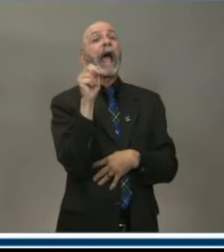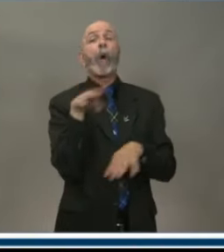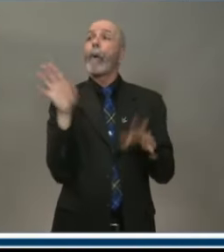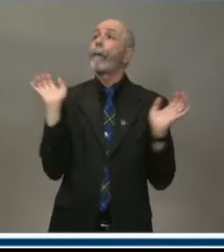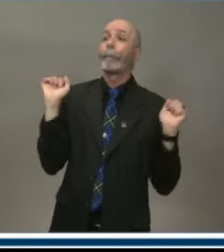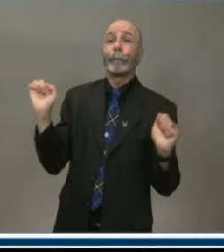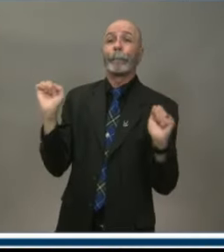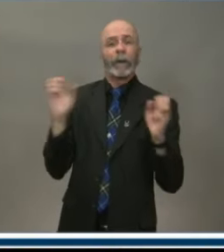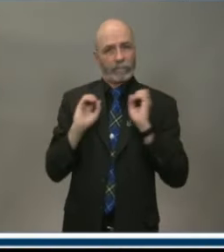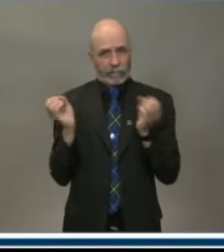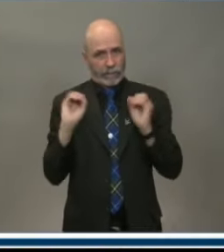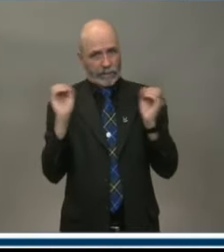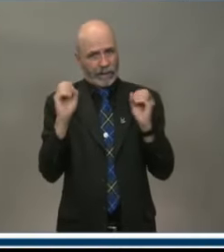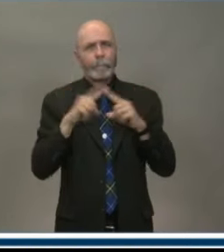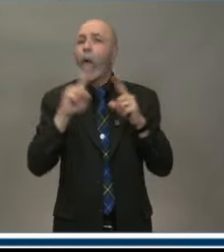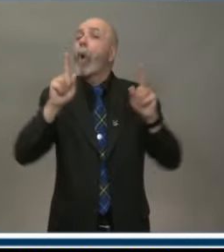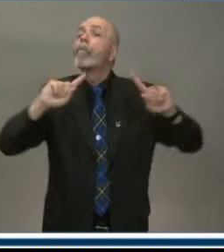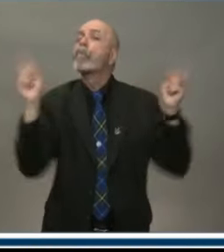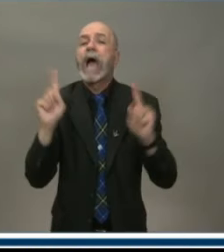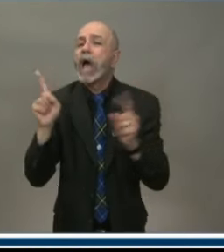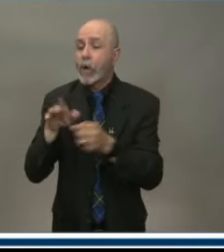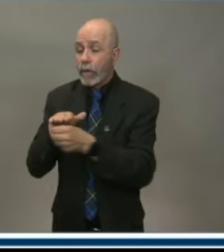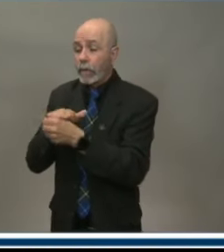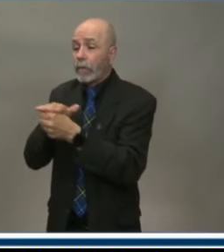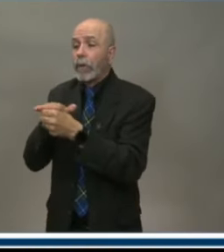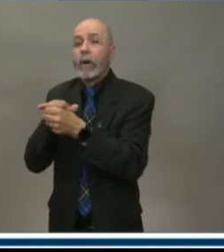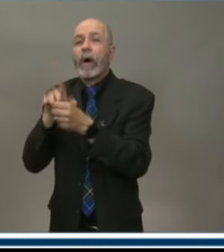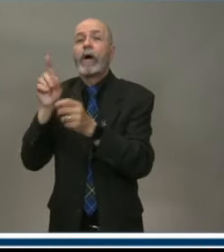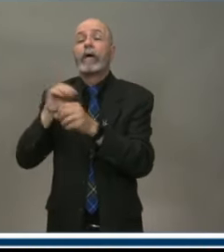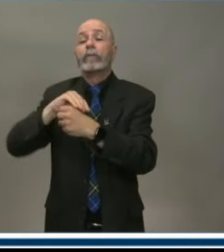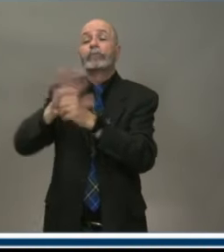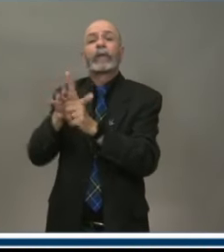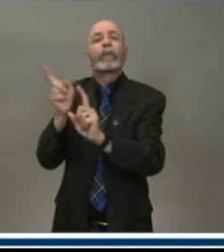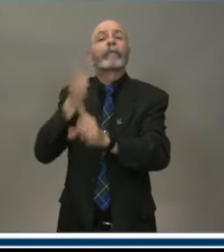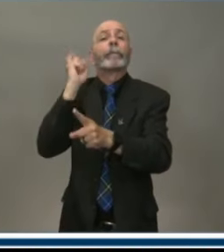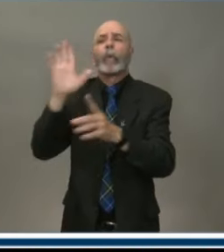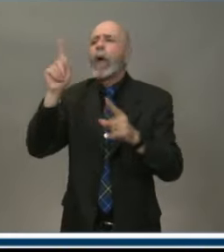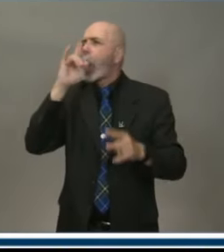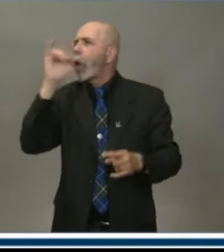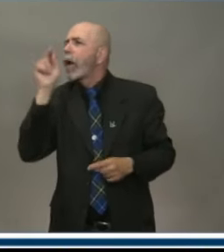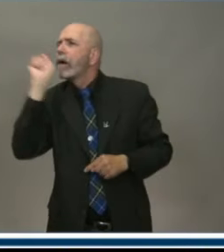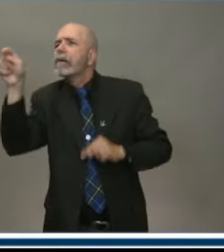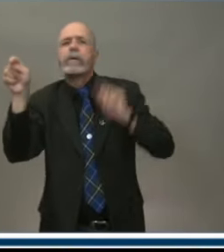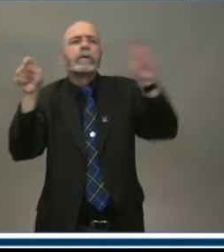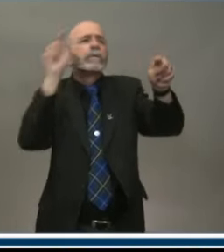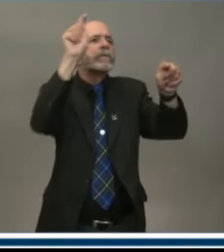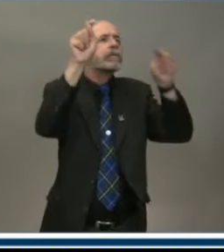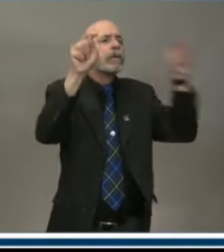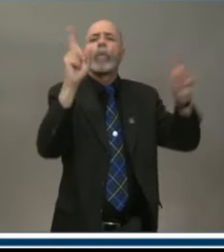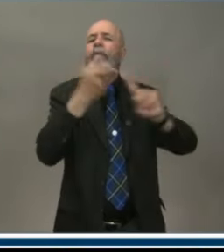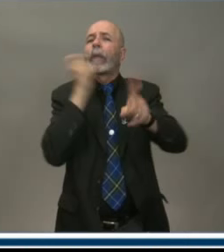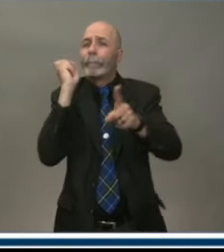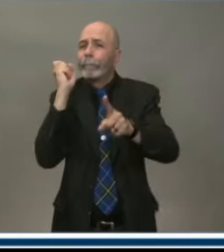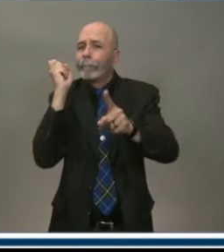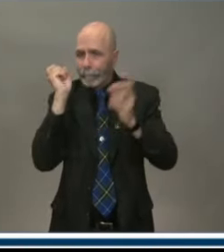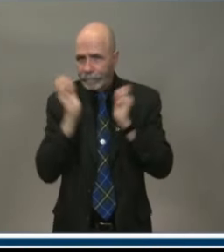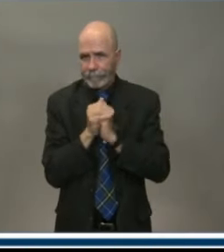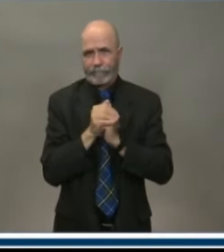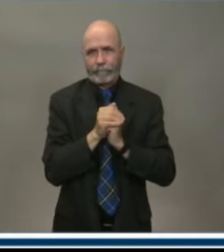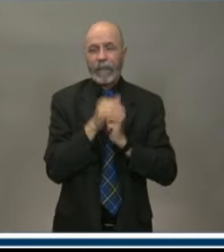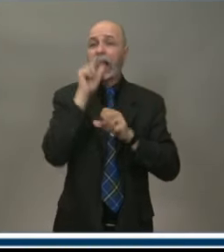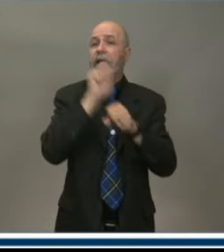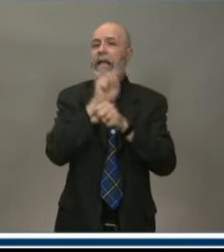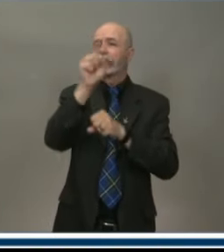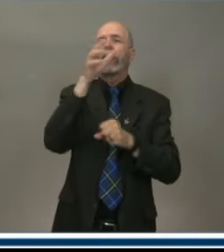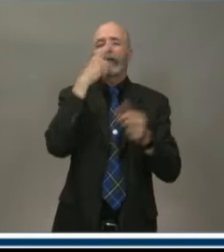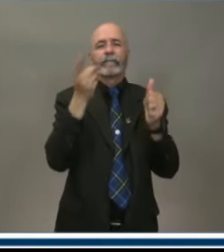each province. So that's what we're looking to bring forward and start some discussions within government next week and start to then